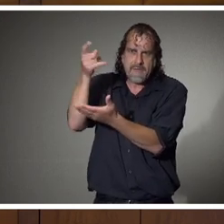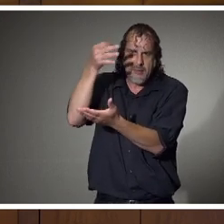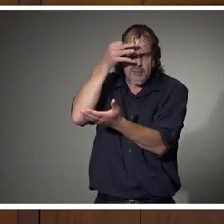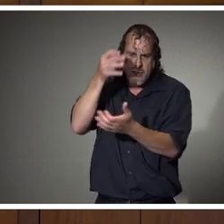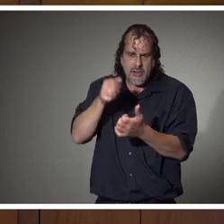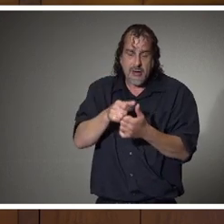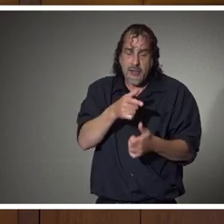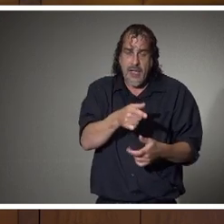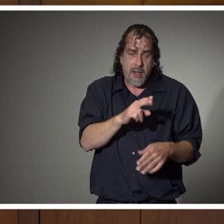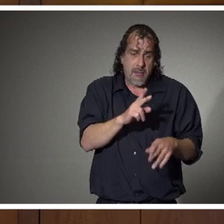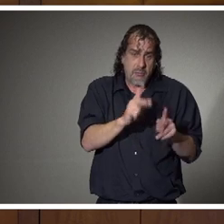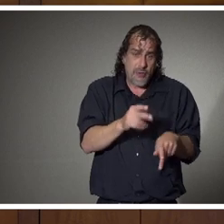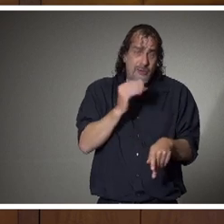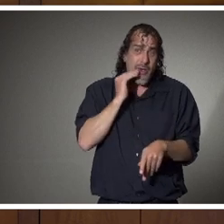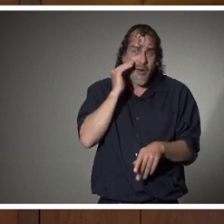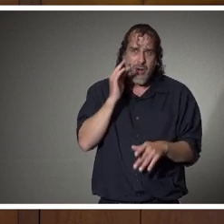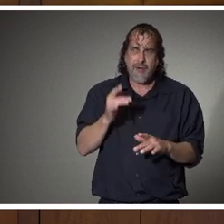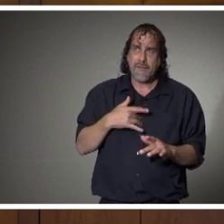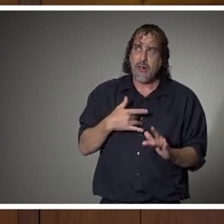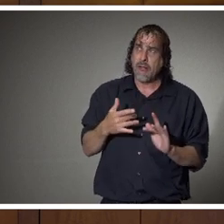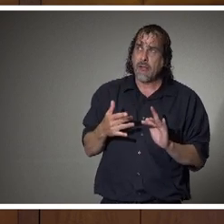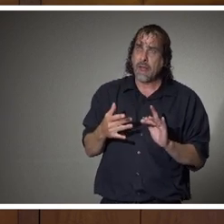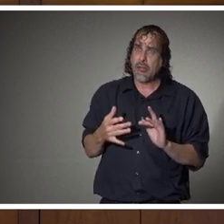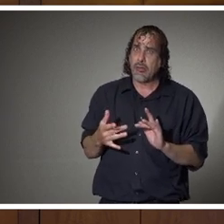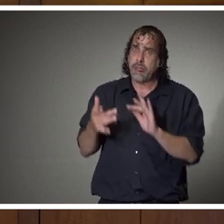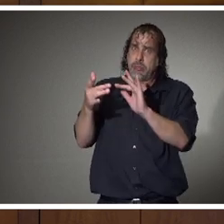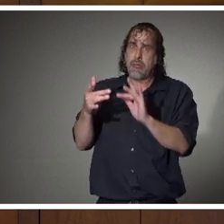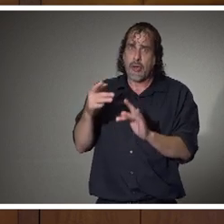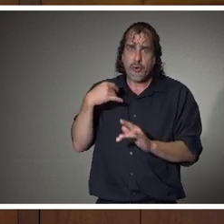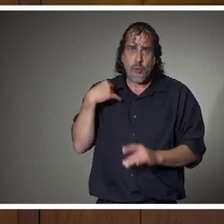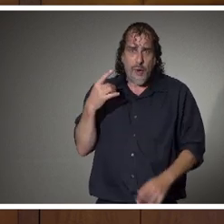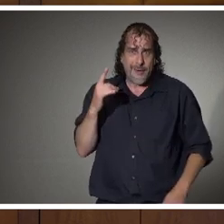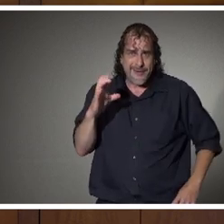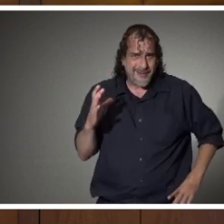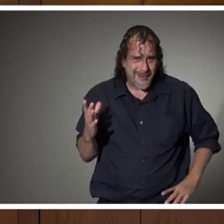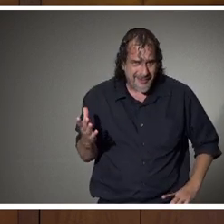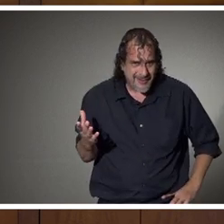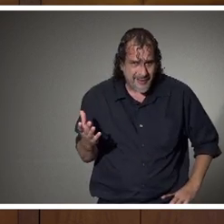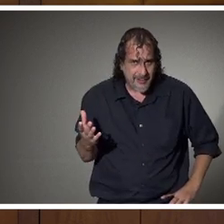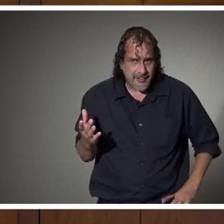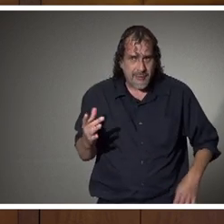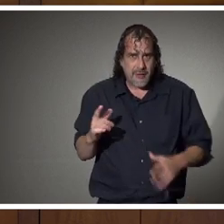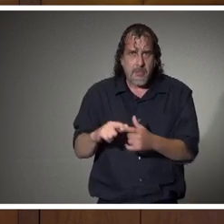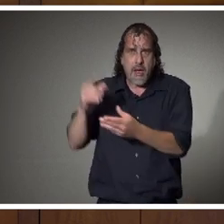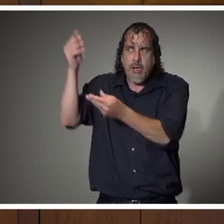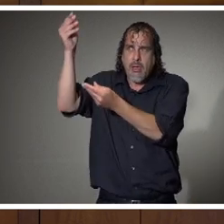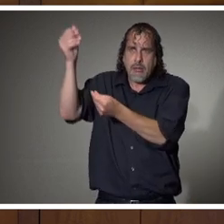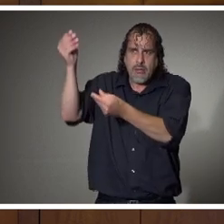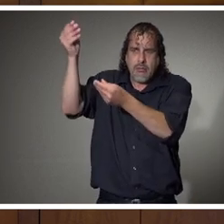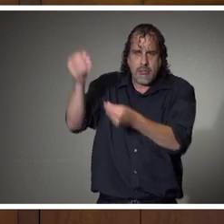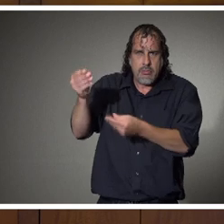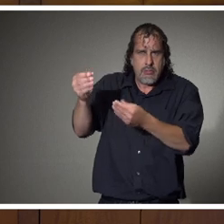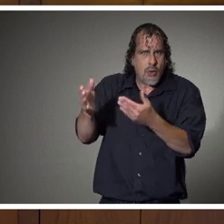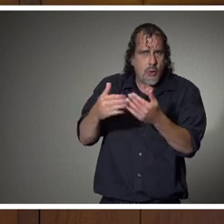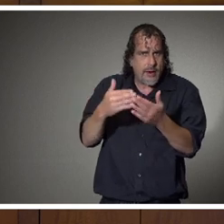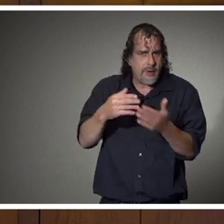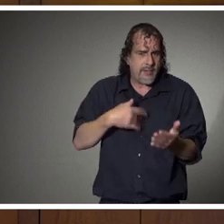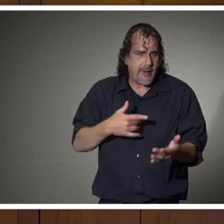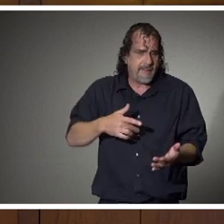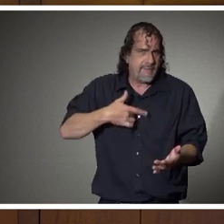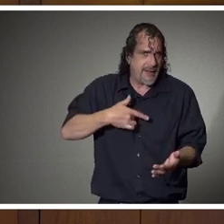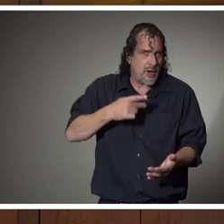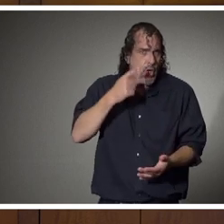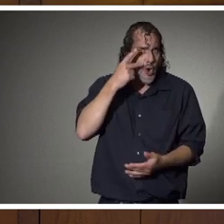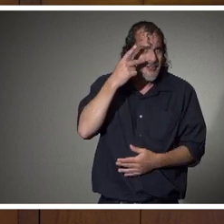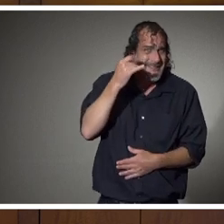may not feel like they feel that connected to what's happening in Washington right now, but it's trickling down to them, whether they feel it or see it or not